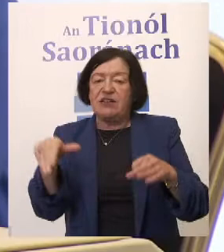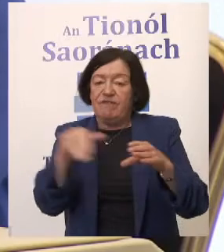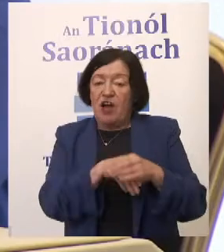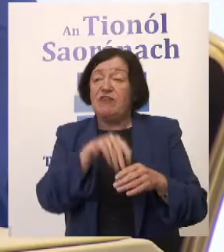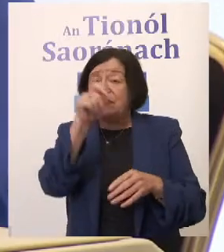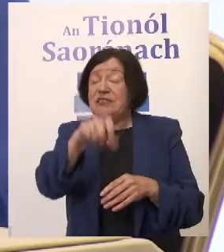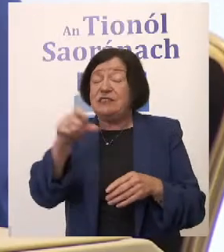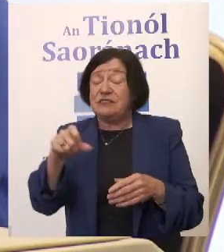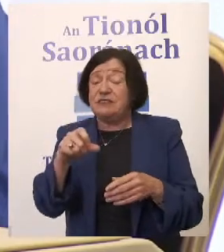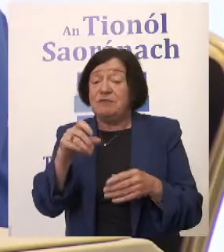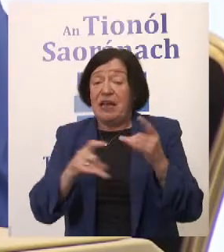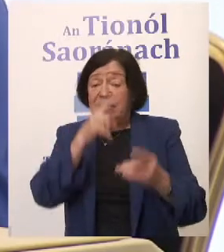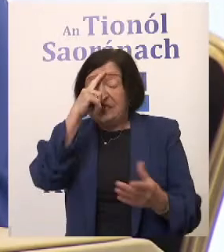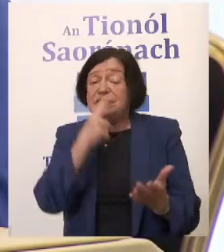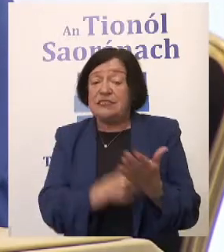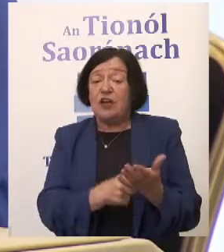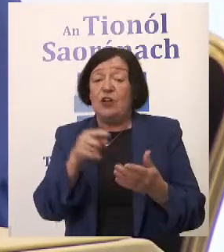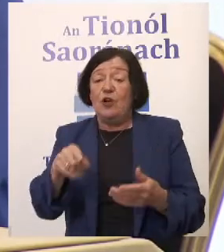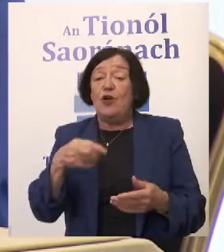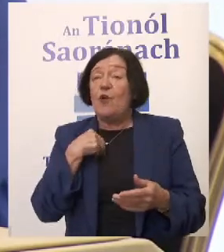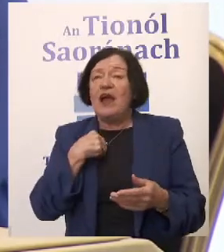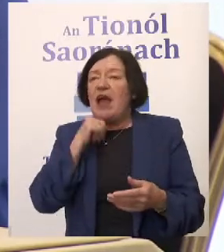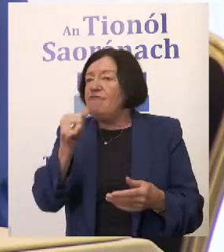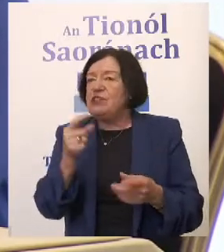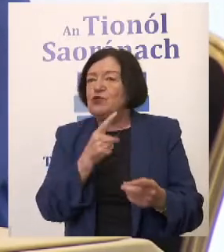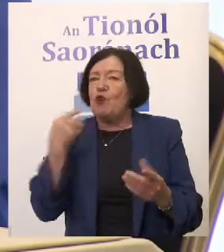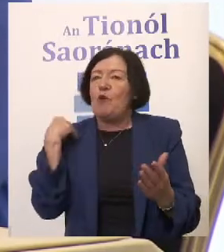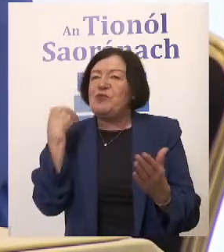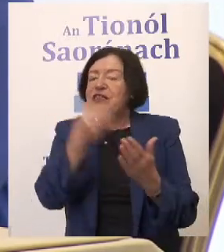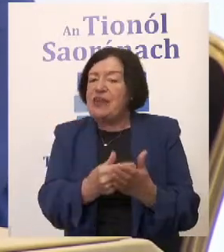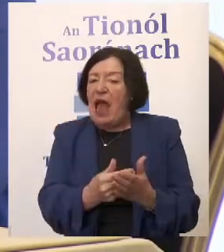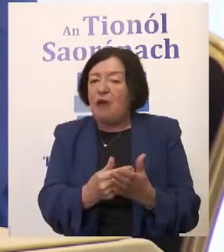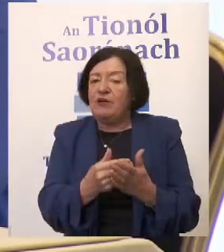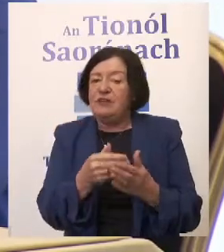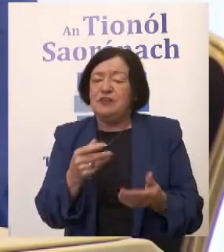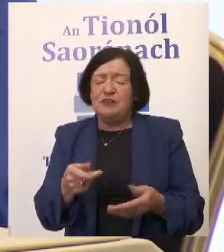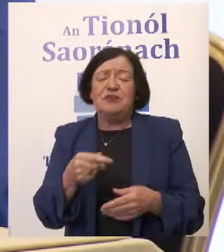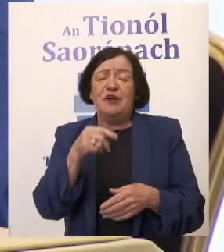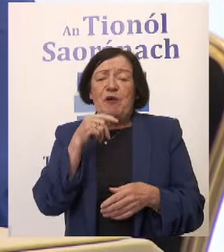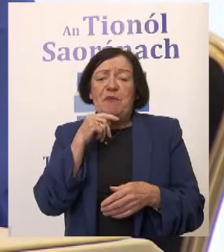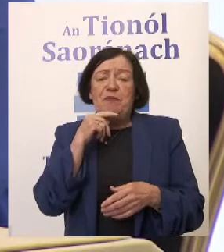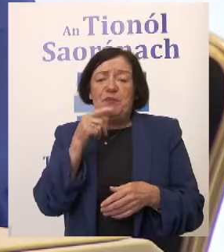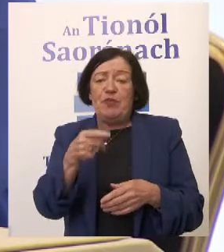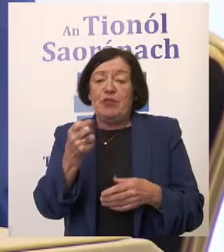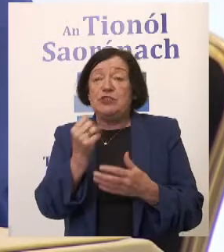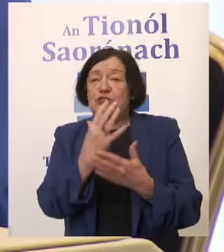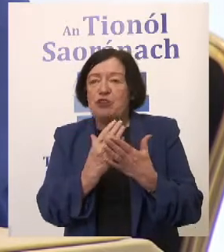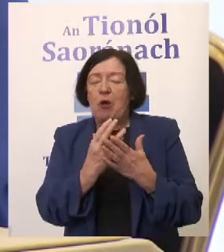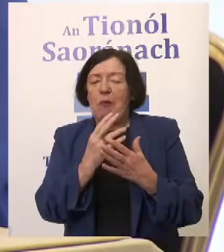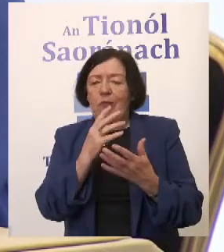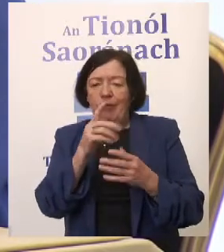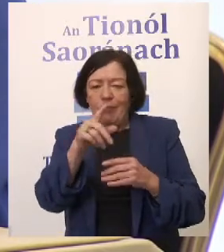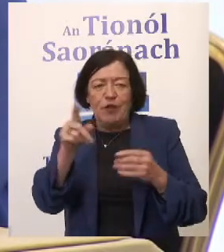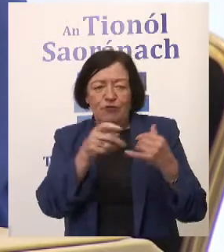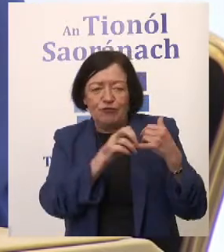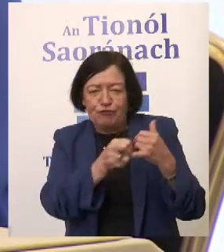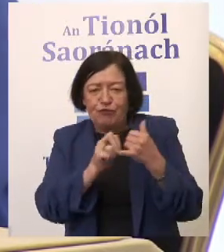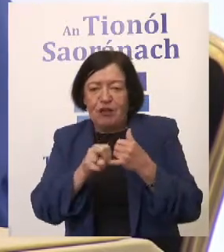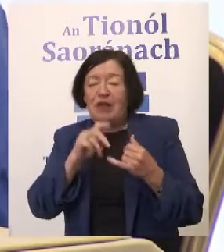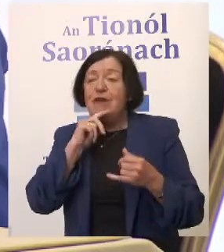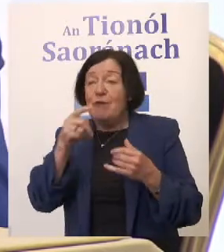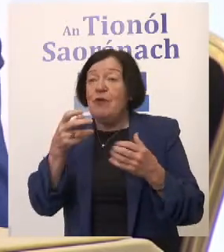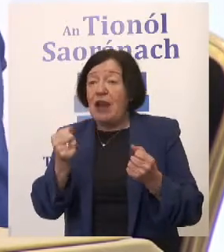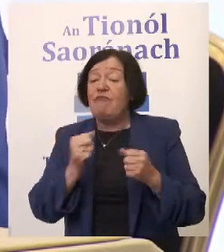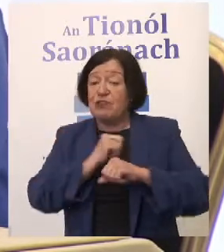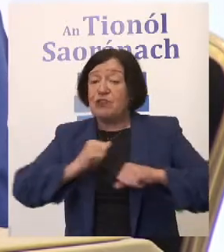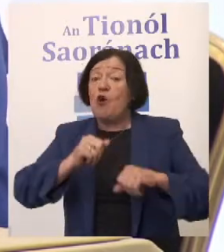decisions. So that's also something else. We haven't been doing as much of that, but there's certainly been some experiments in it, but there would be a role for more